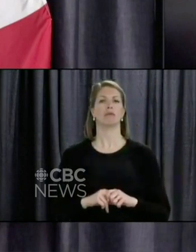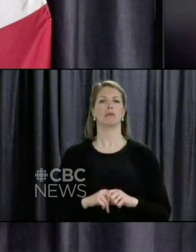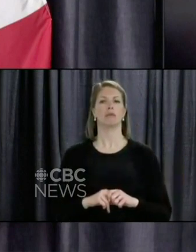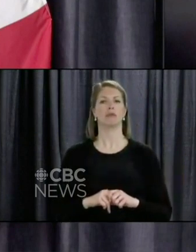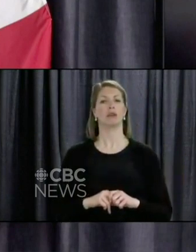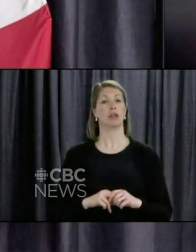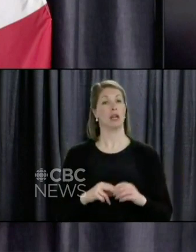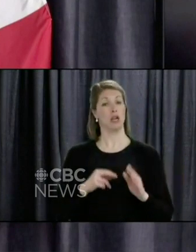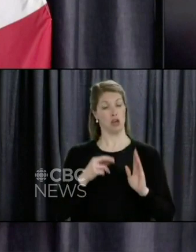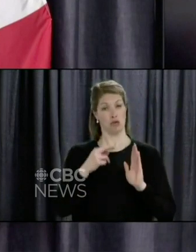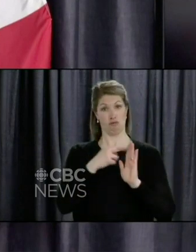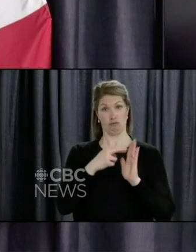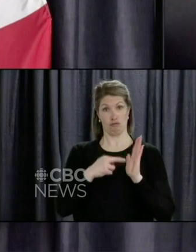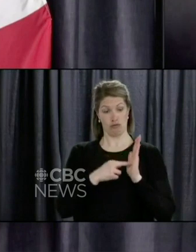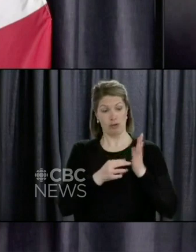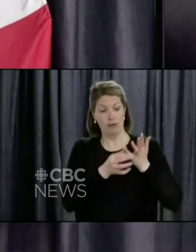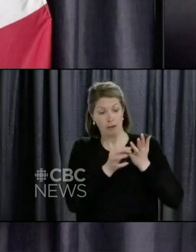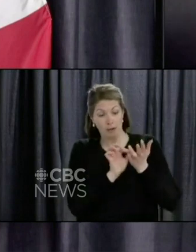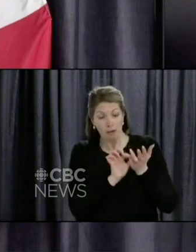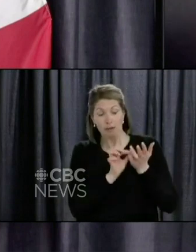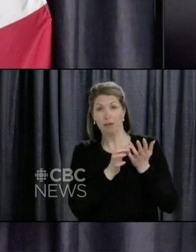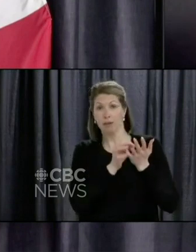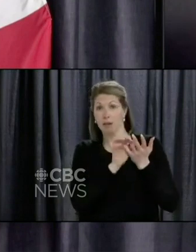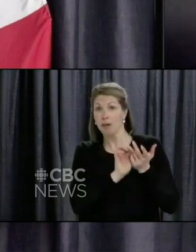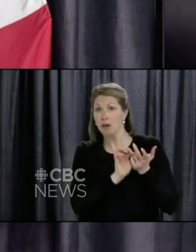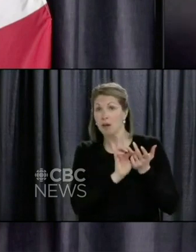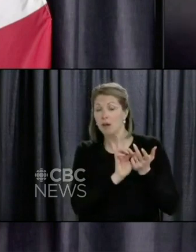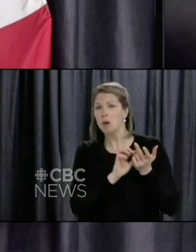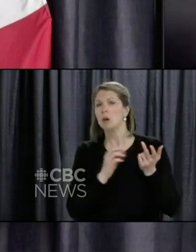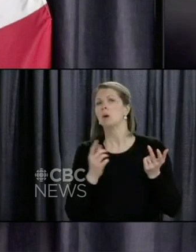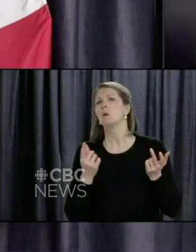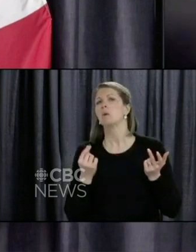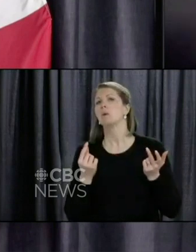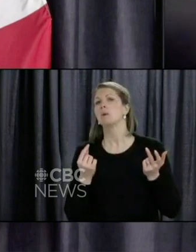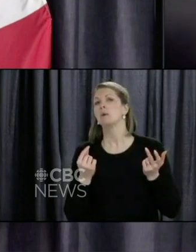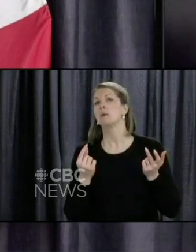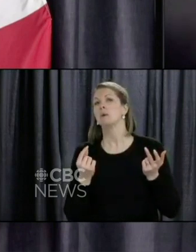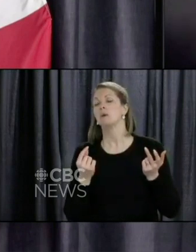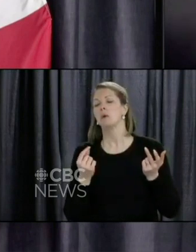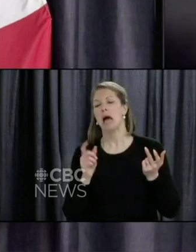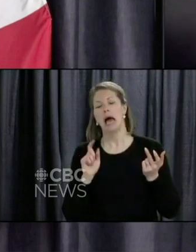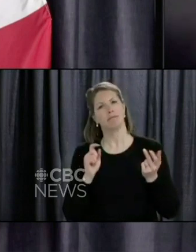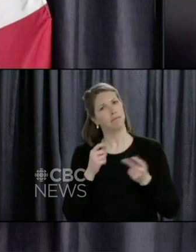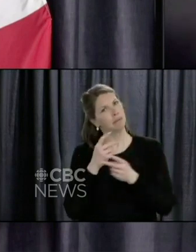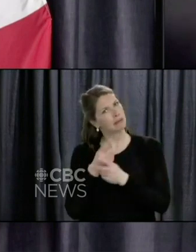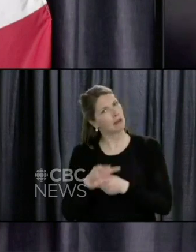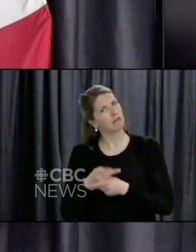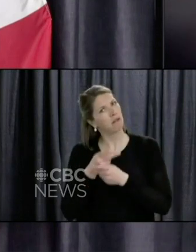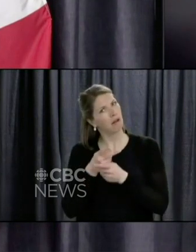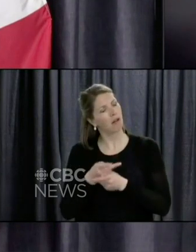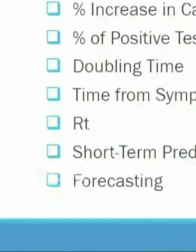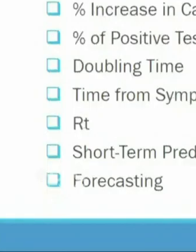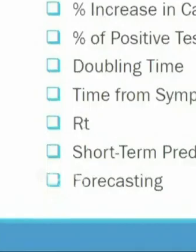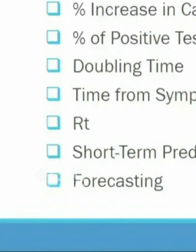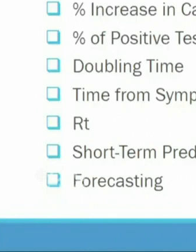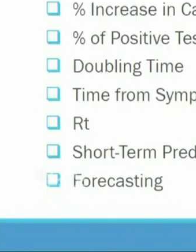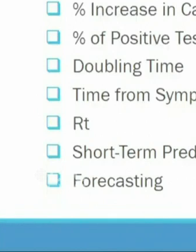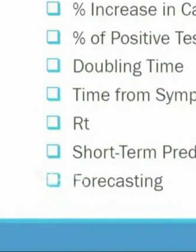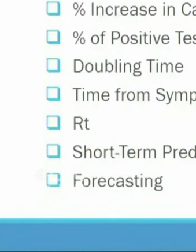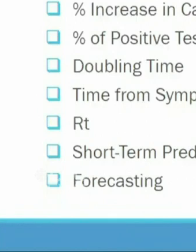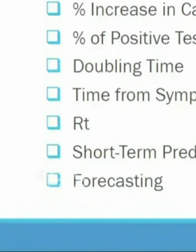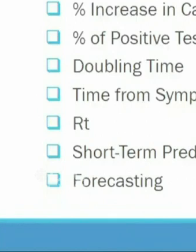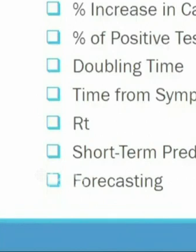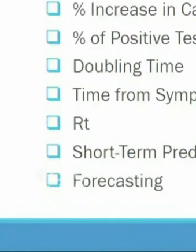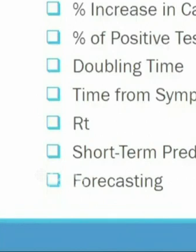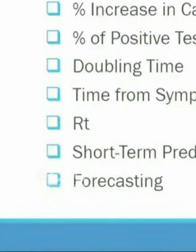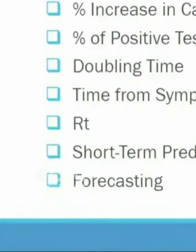are reduced, what do? We have to be very, very careful and diligent in terms of monitoring. There is a group of